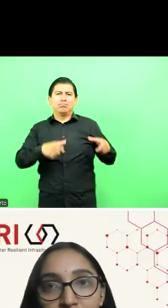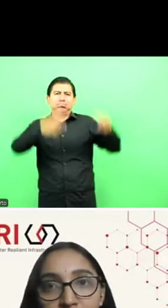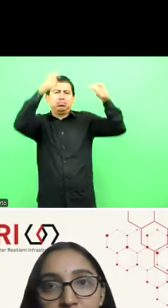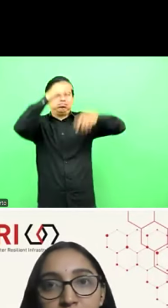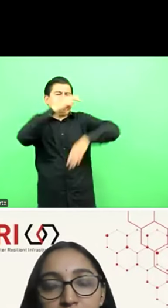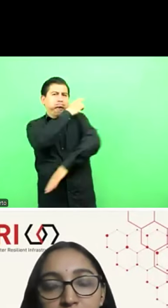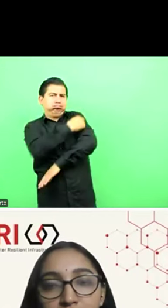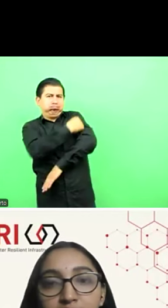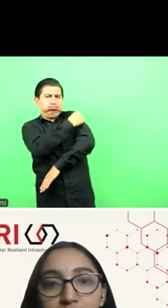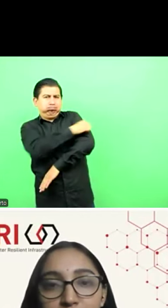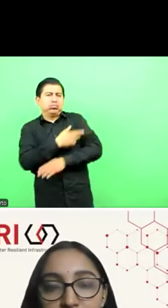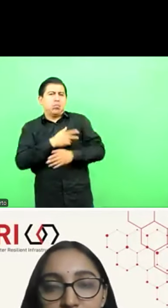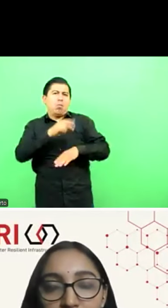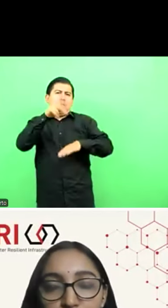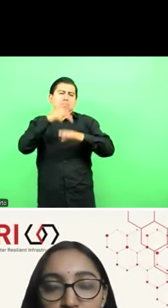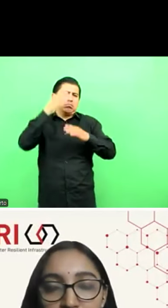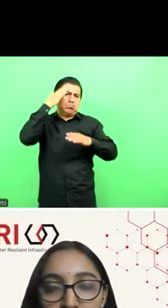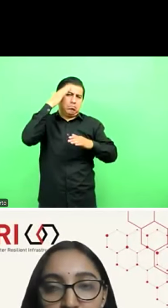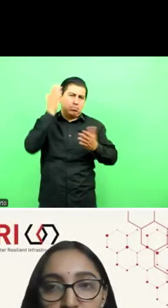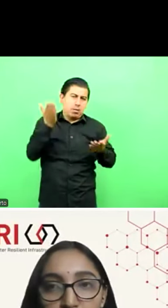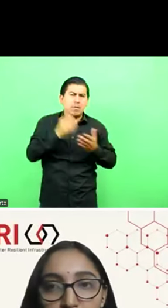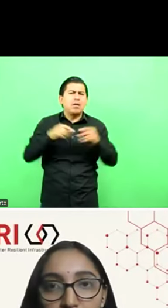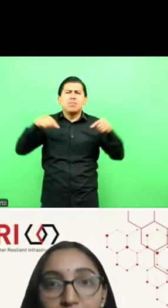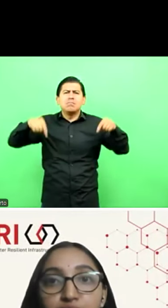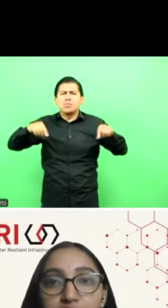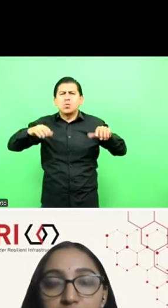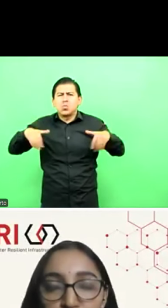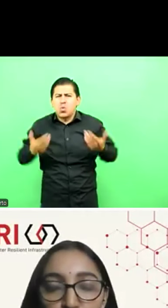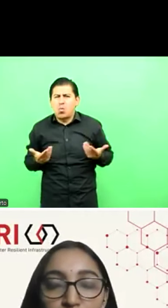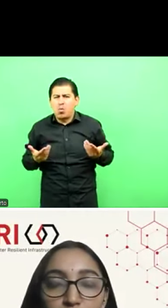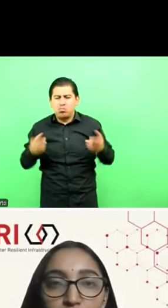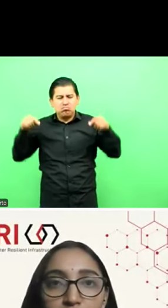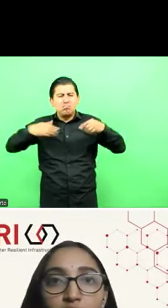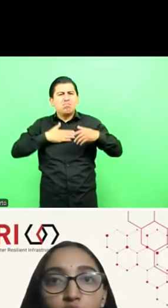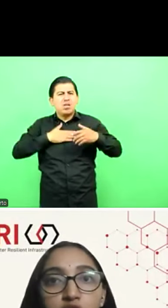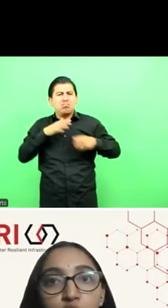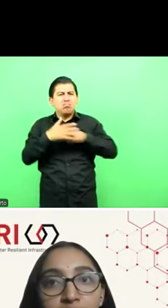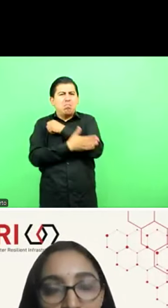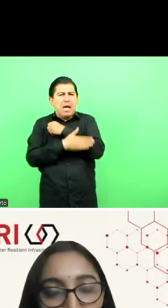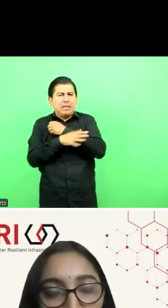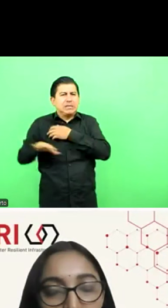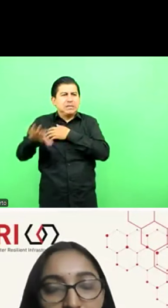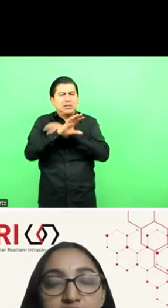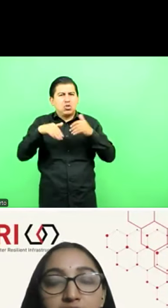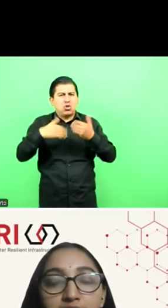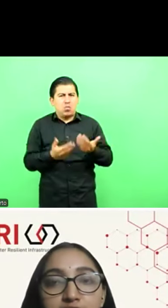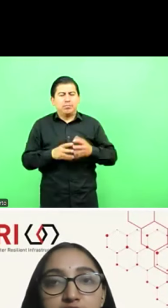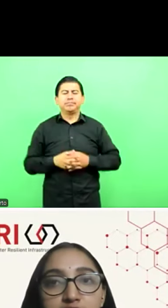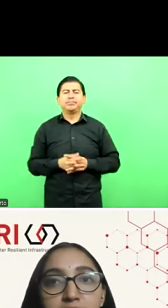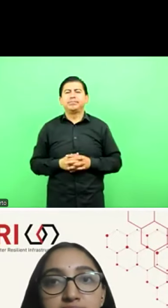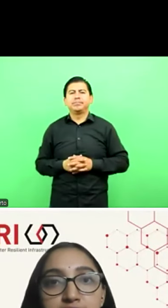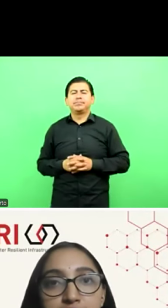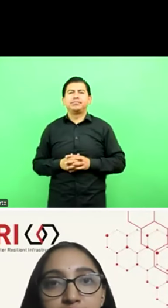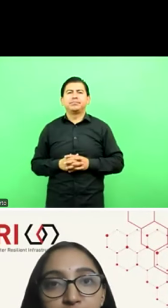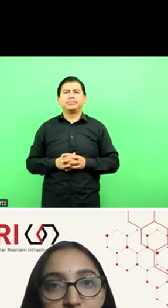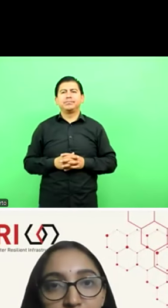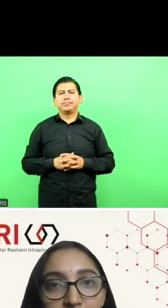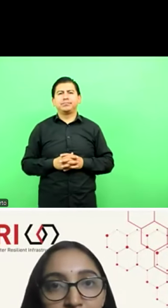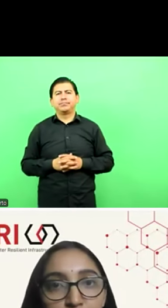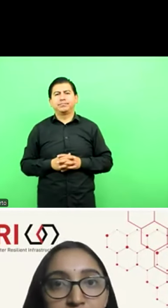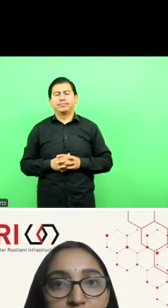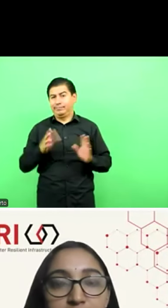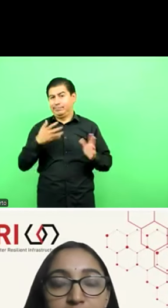And the key target is actually to advocate for our ongoing initiatives. And basically, if you